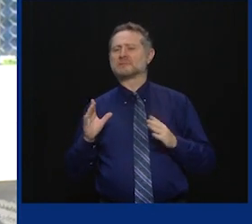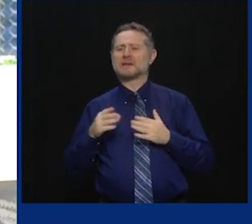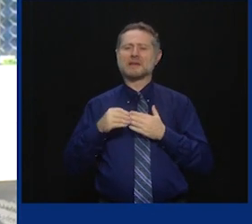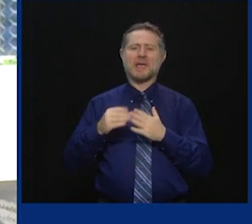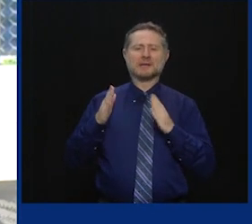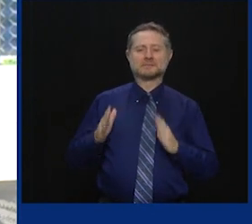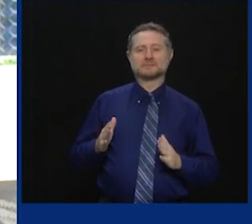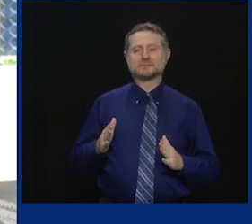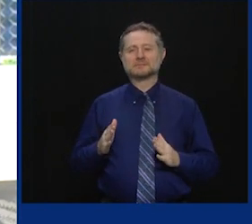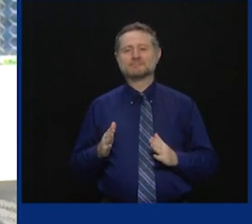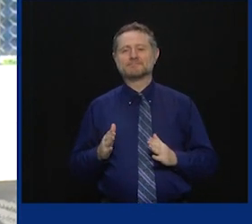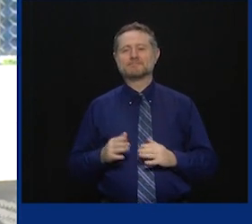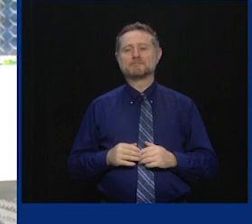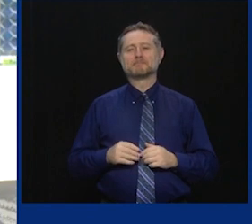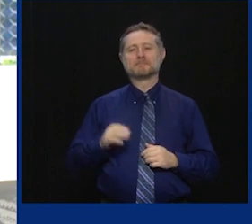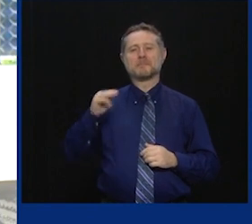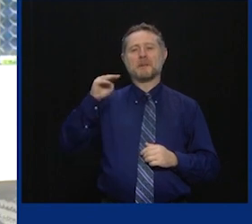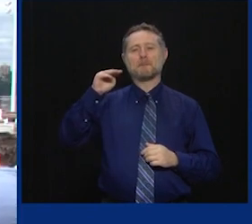EPA, right in front of us.